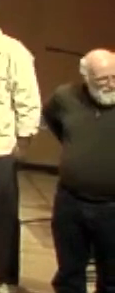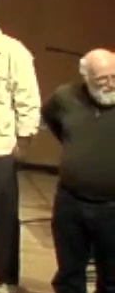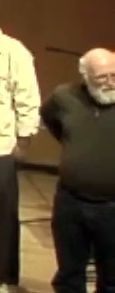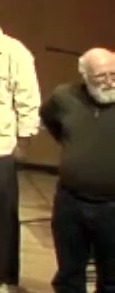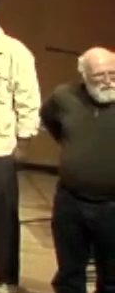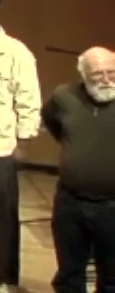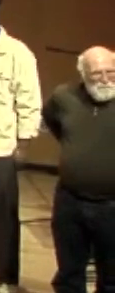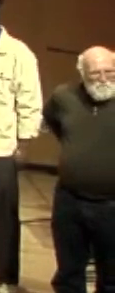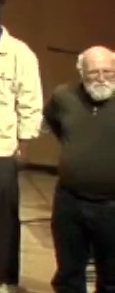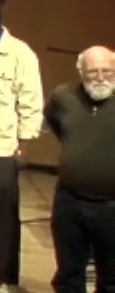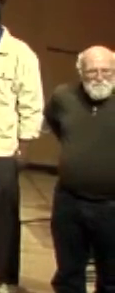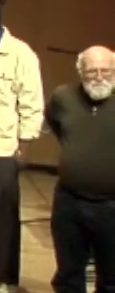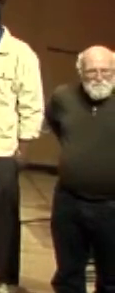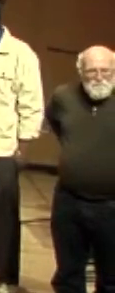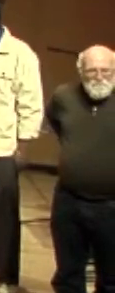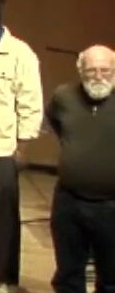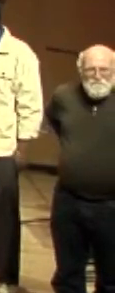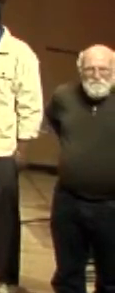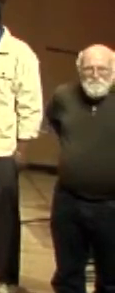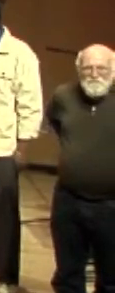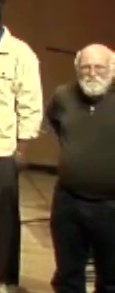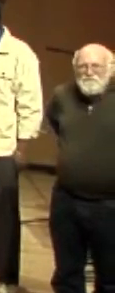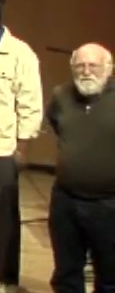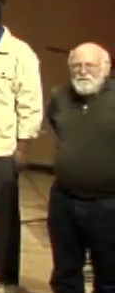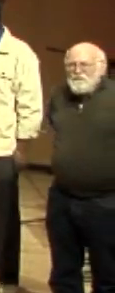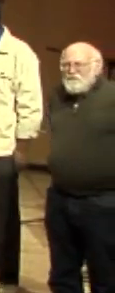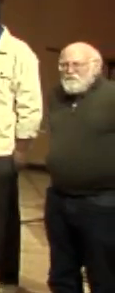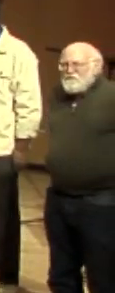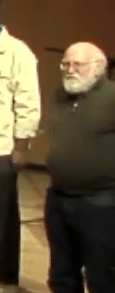on the so um